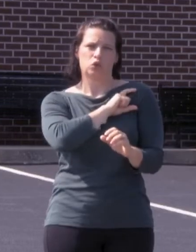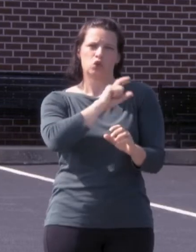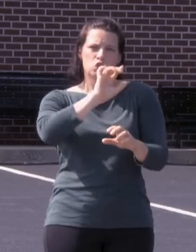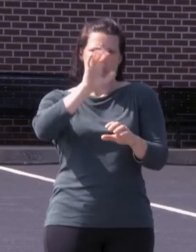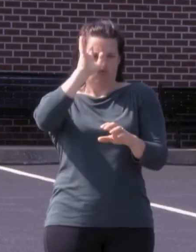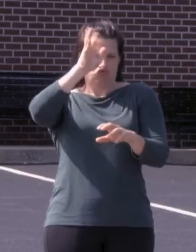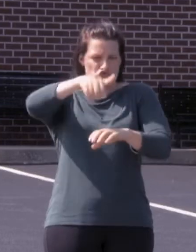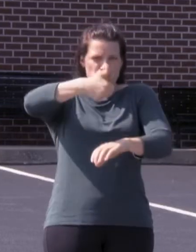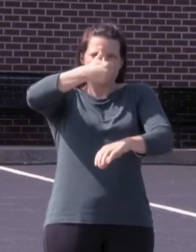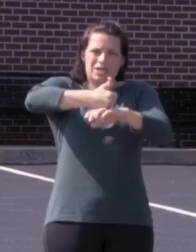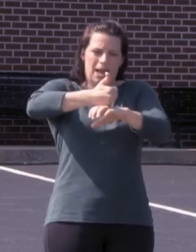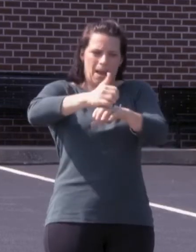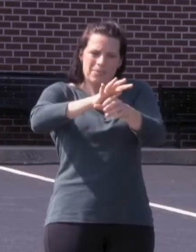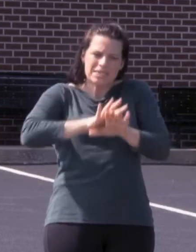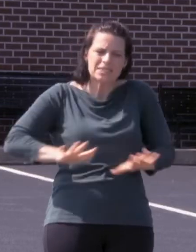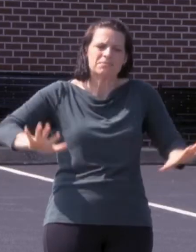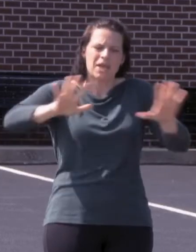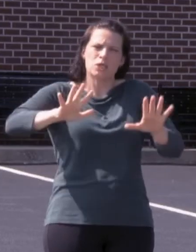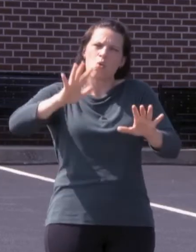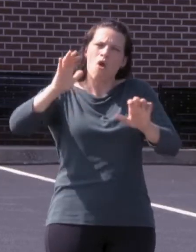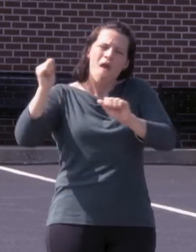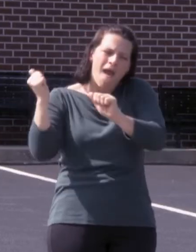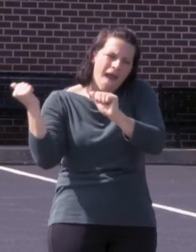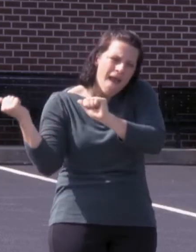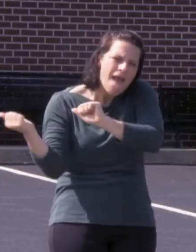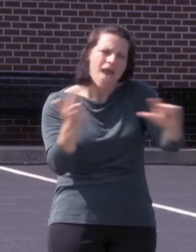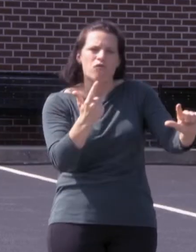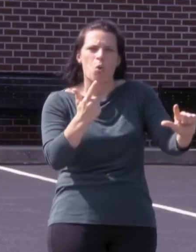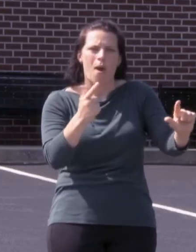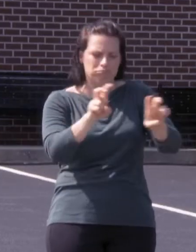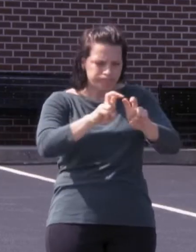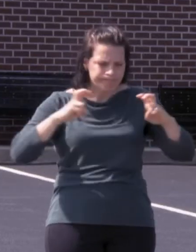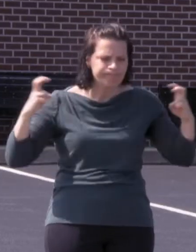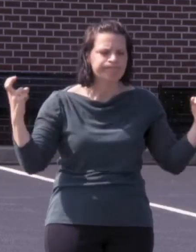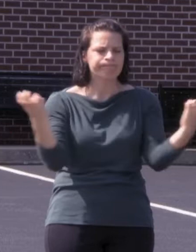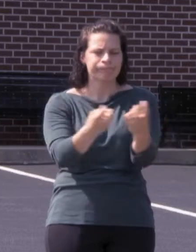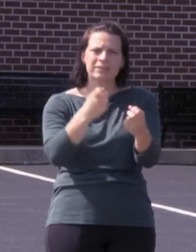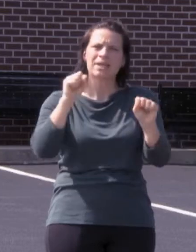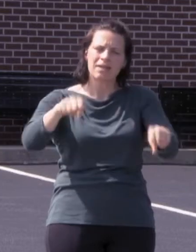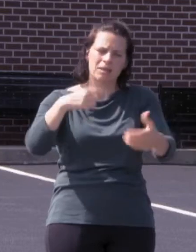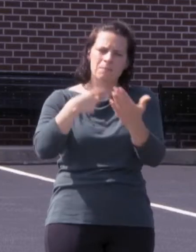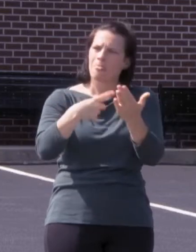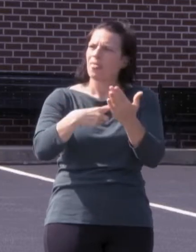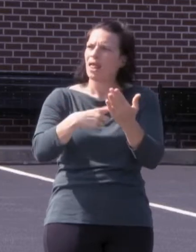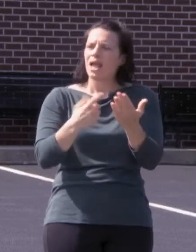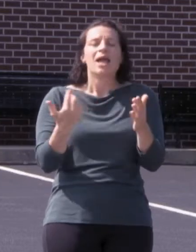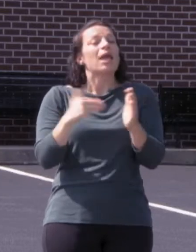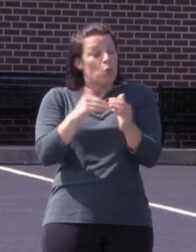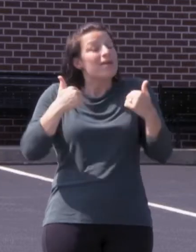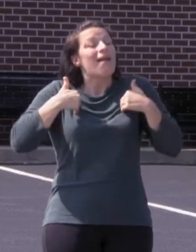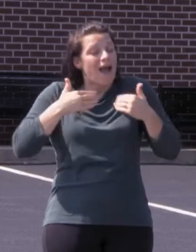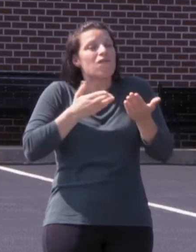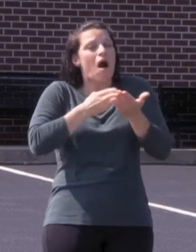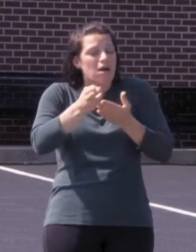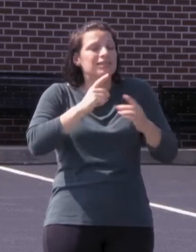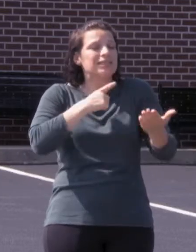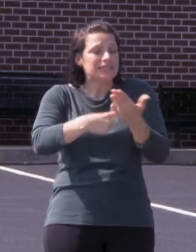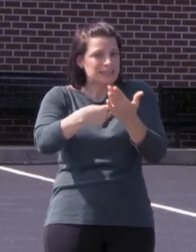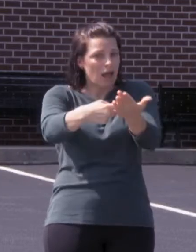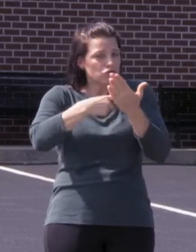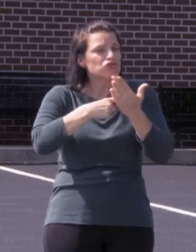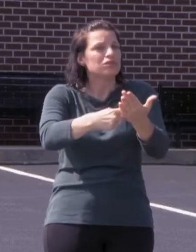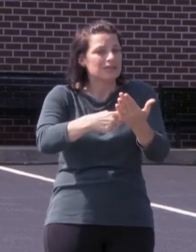creating space where everyone is at the table again, so that we can have honest discussions about how we can